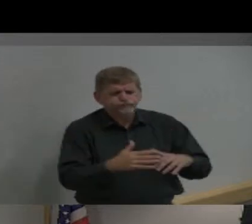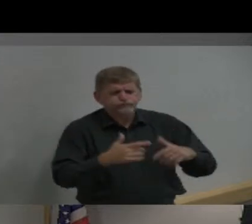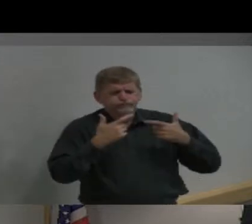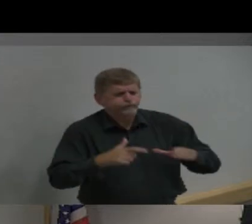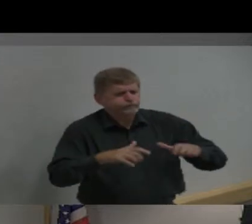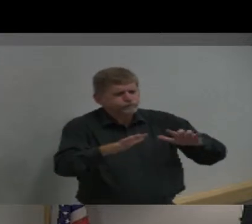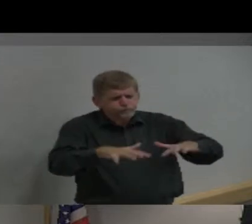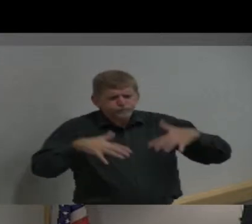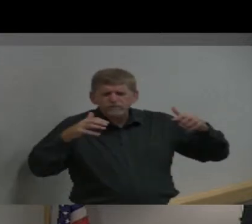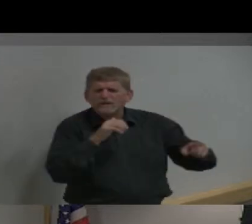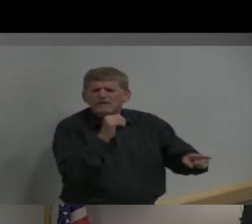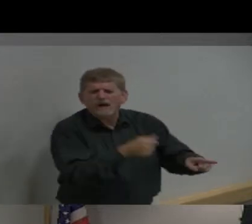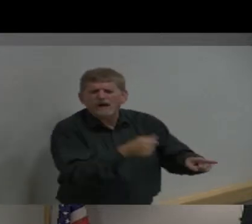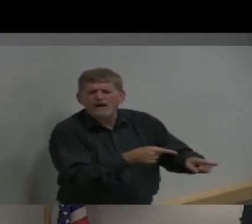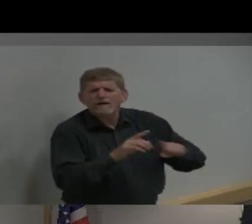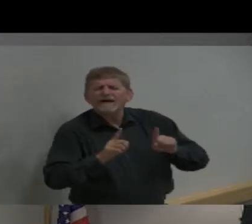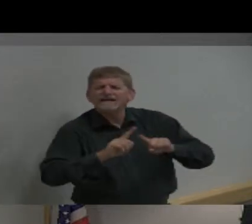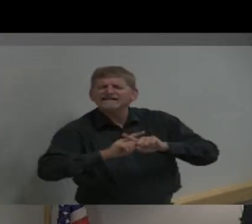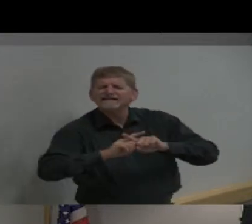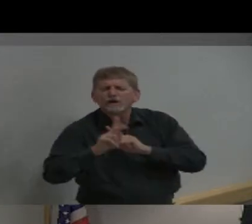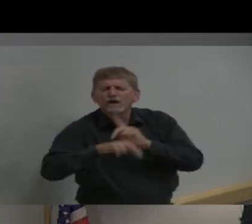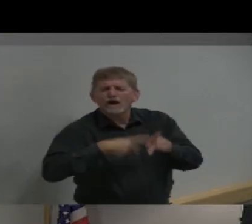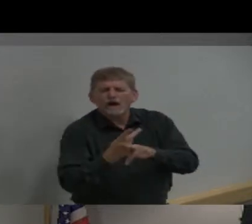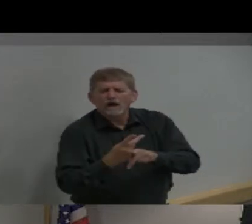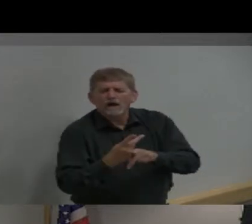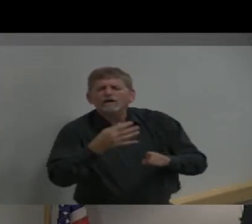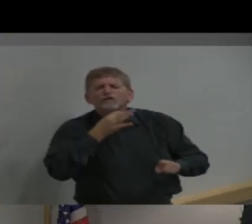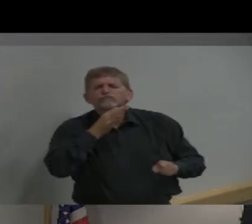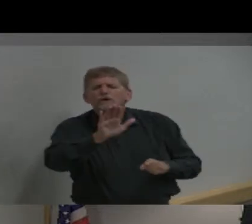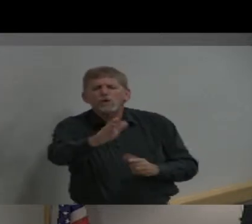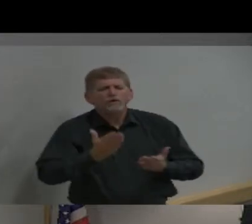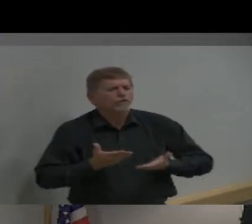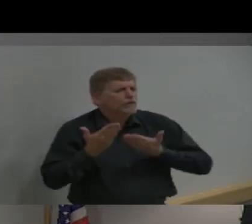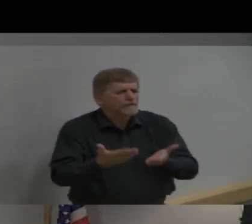the health order? I'll go first.